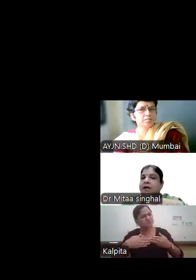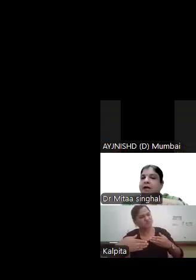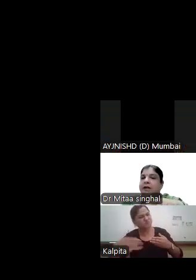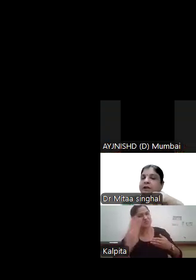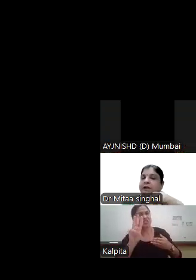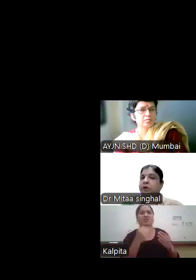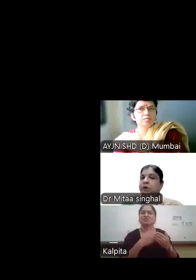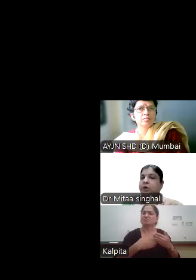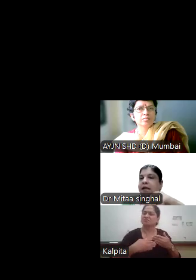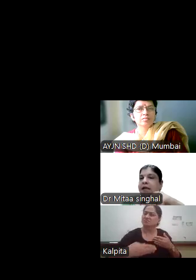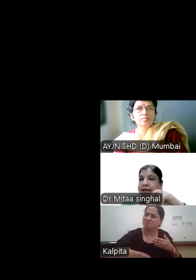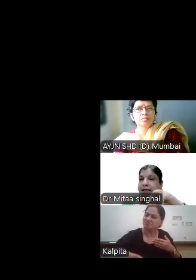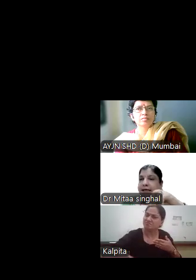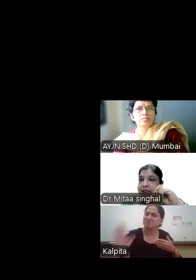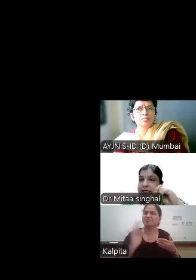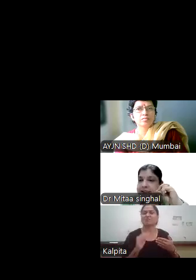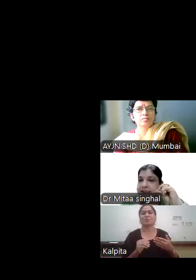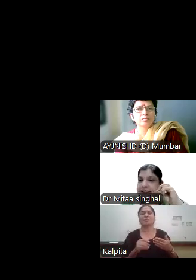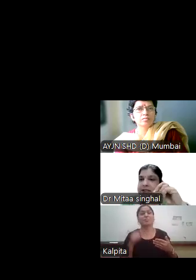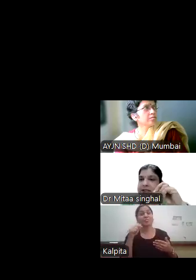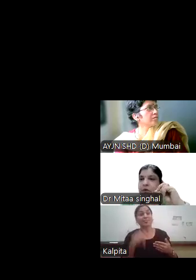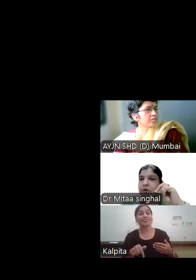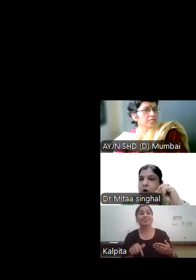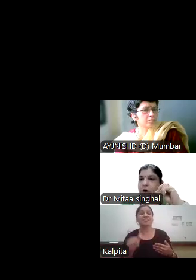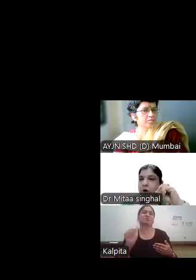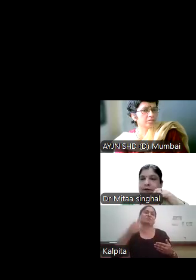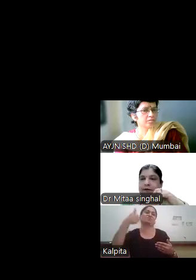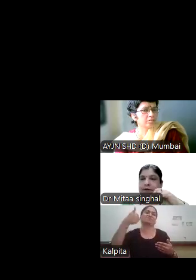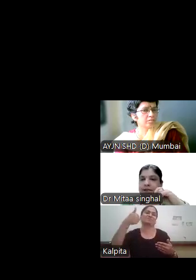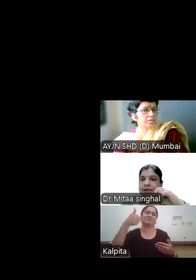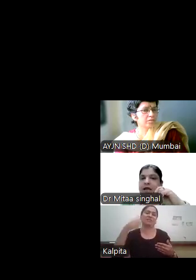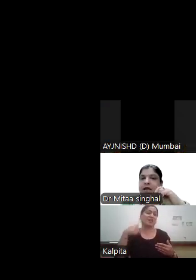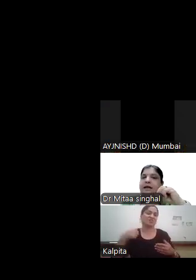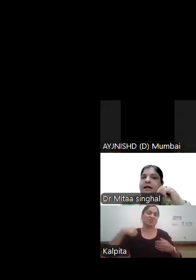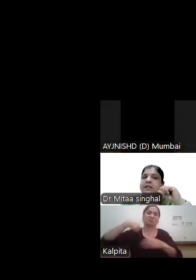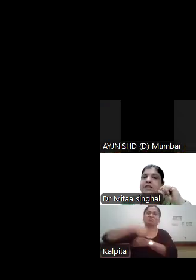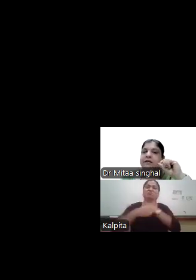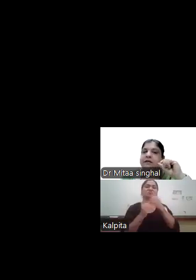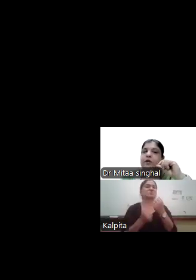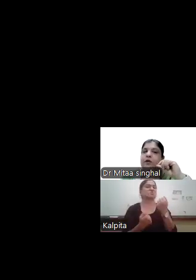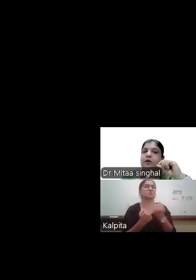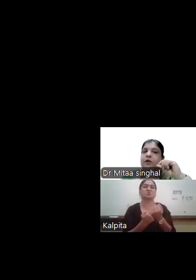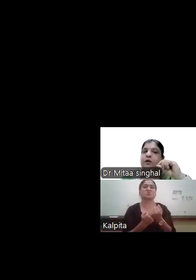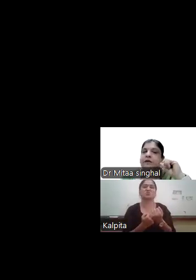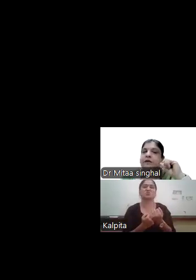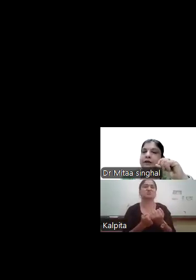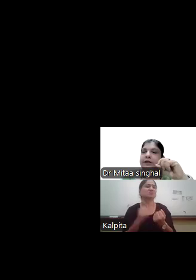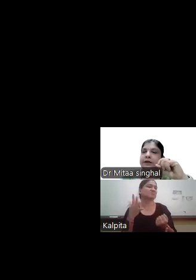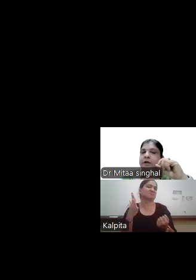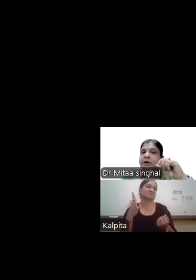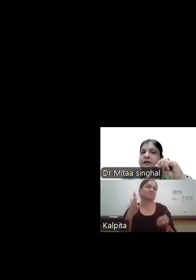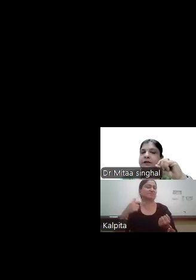stand independently without any external support or devices. And his GMFM score improved